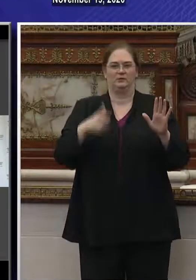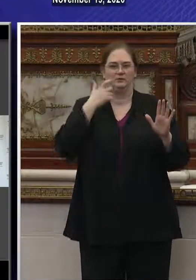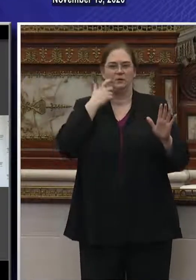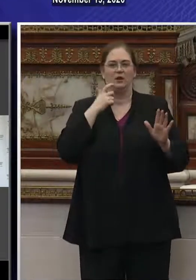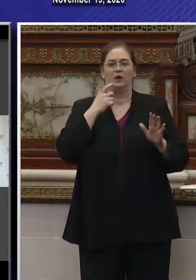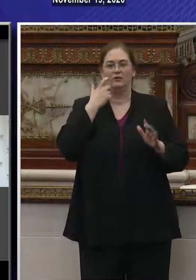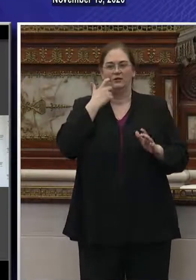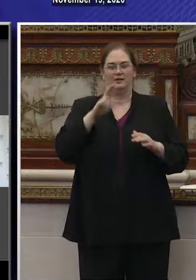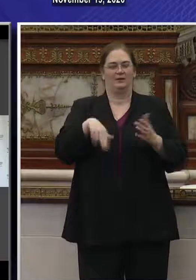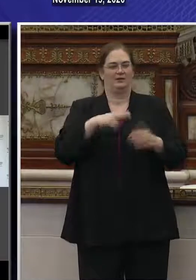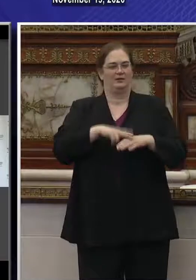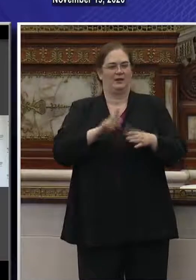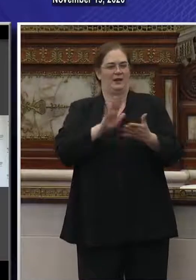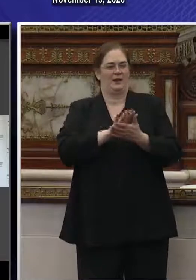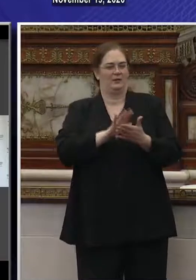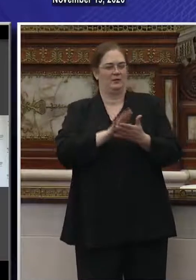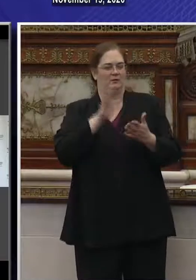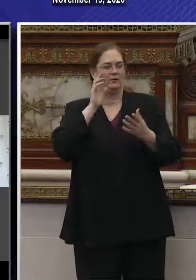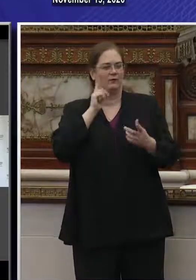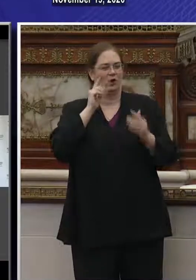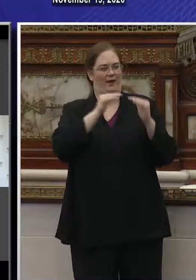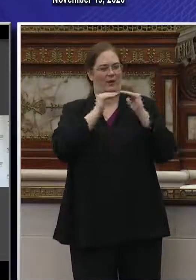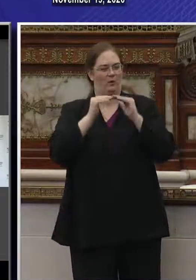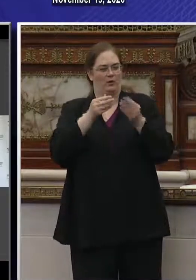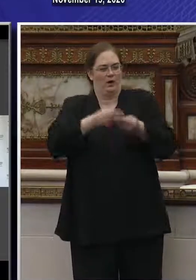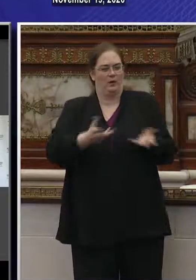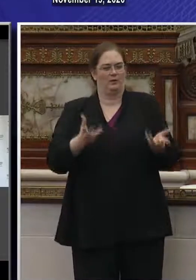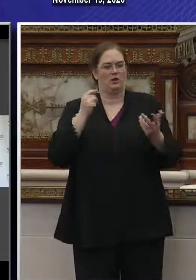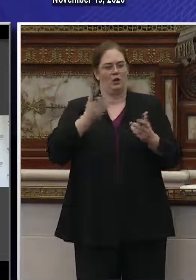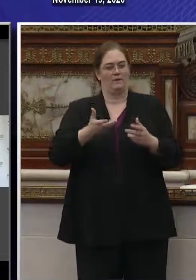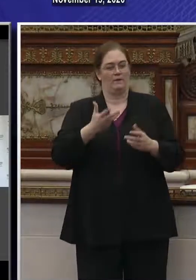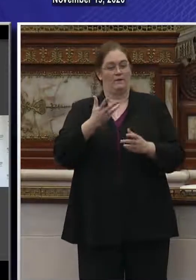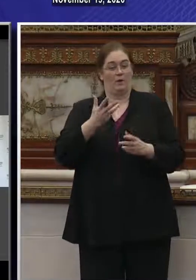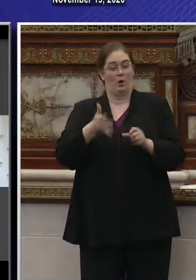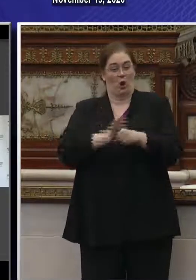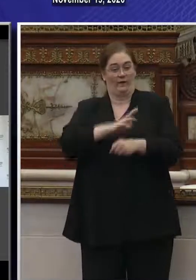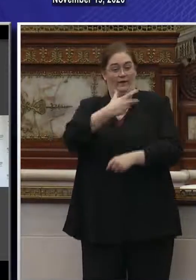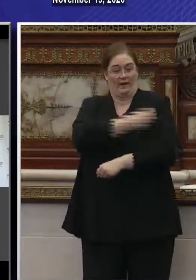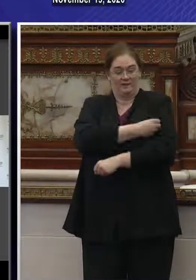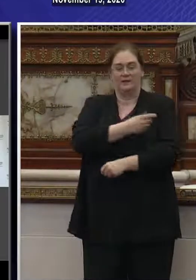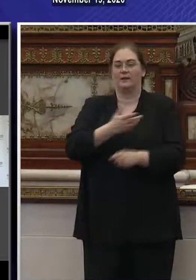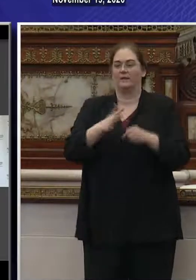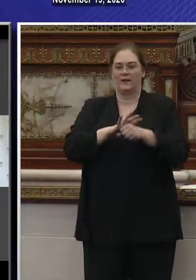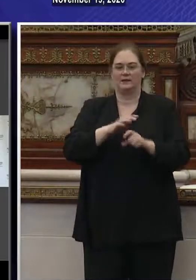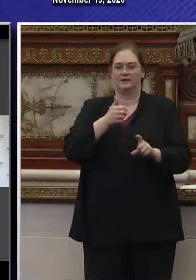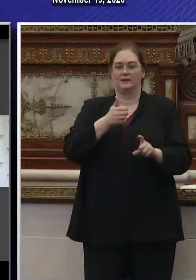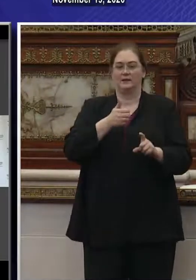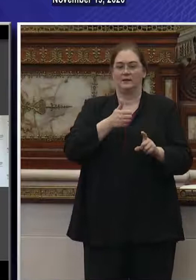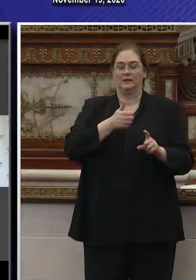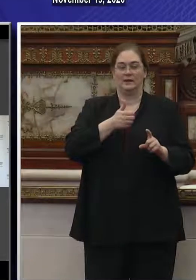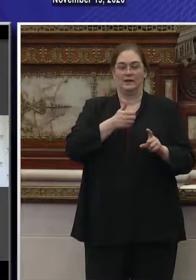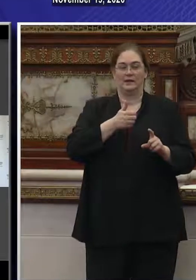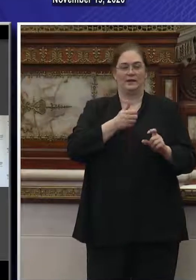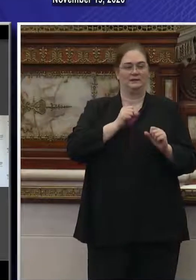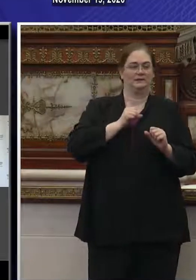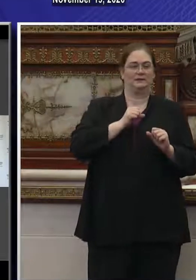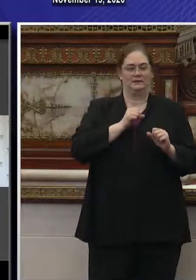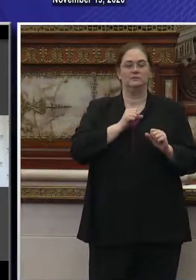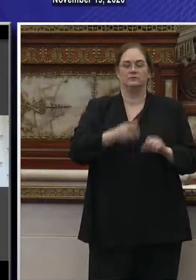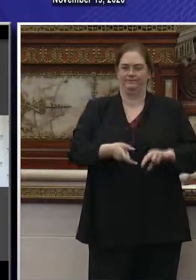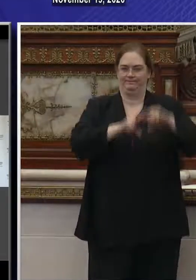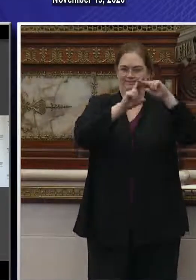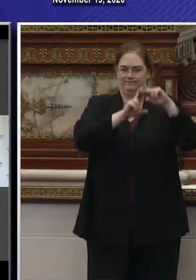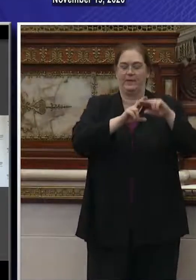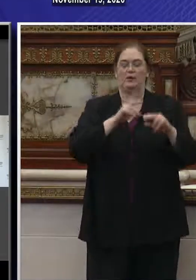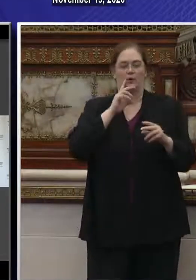recent National Academy of Medicine report for equitable allocation of COVID vaccine states that vaccine hesitancy is on the rise. Thus,